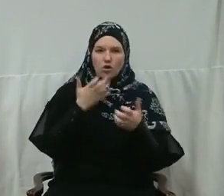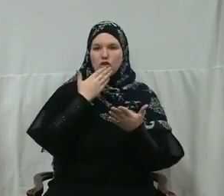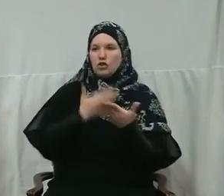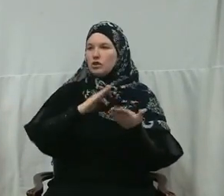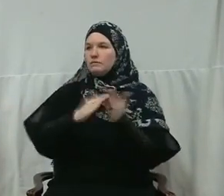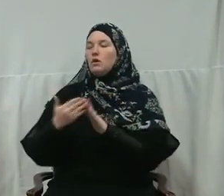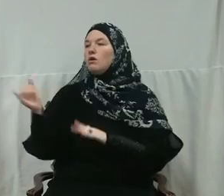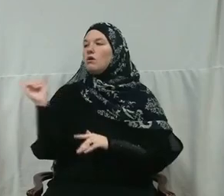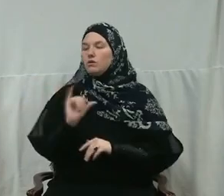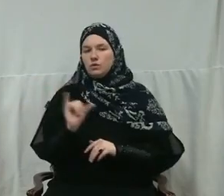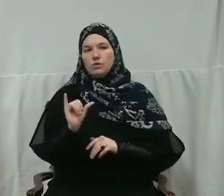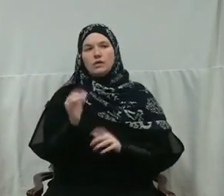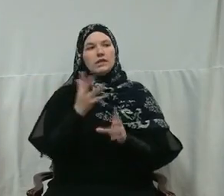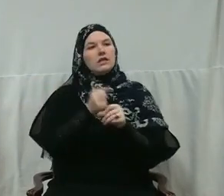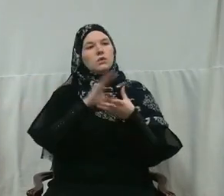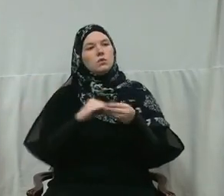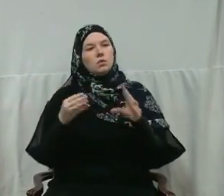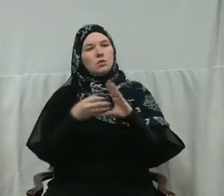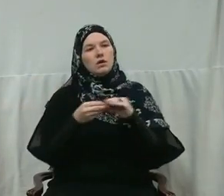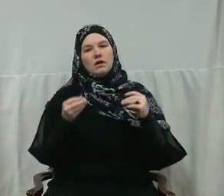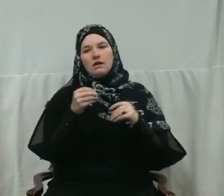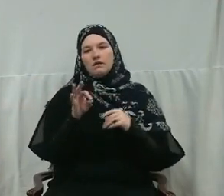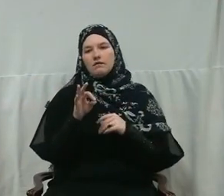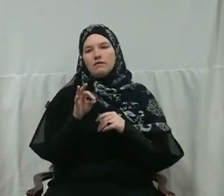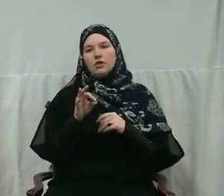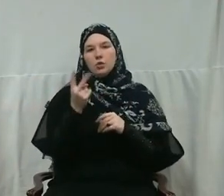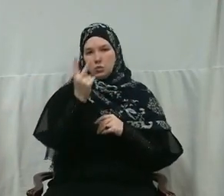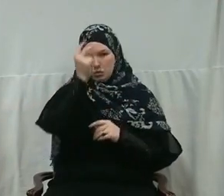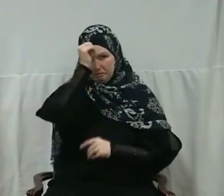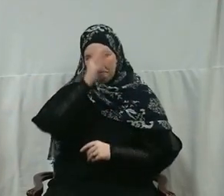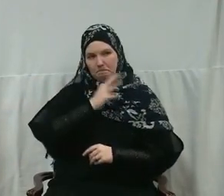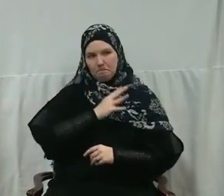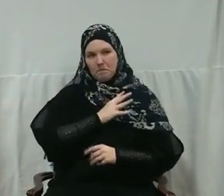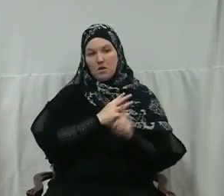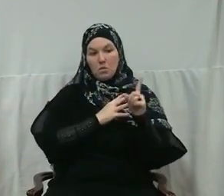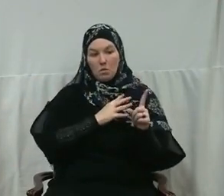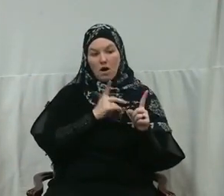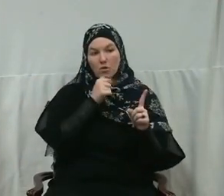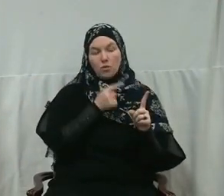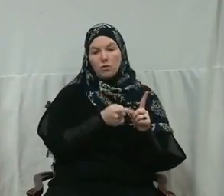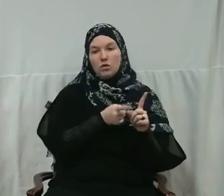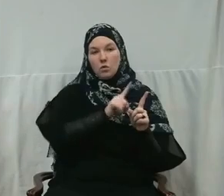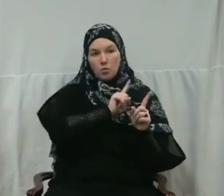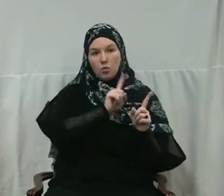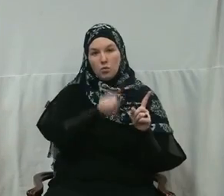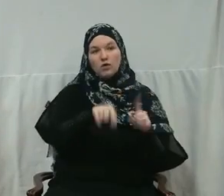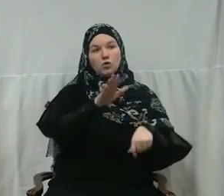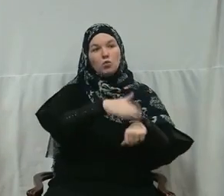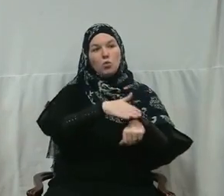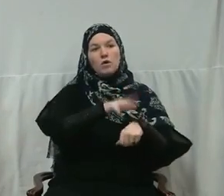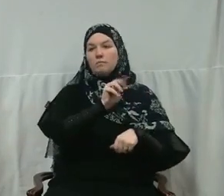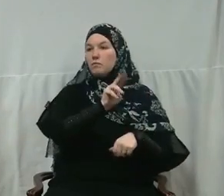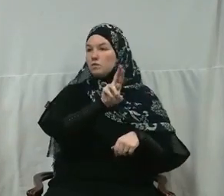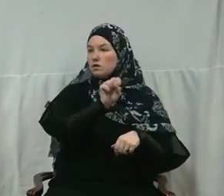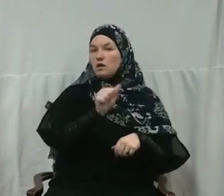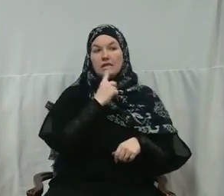We also get the story of the two men, one who went to warn Musa,